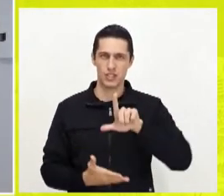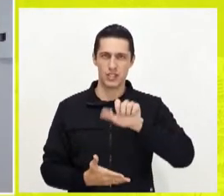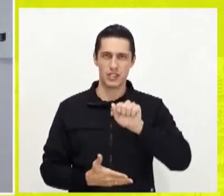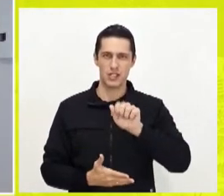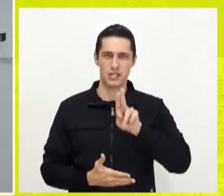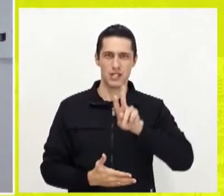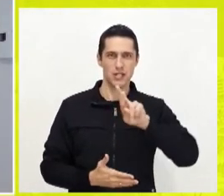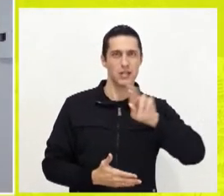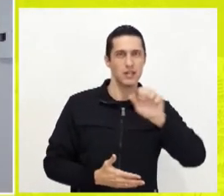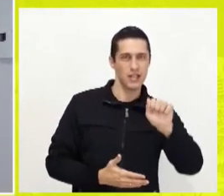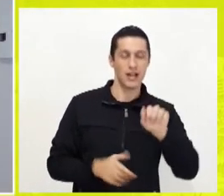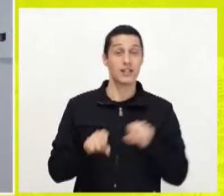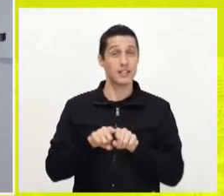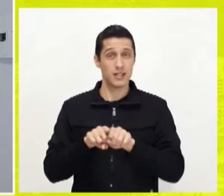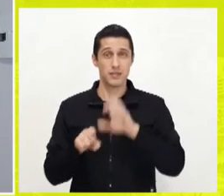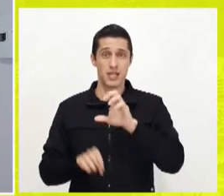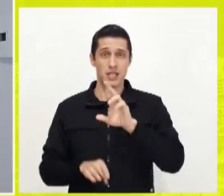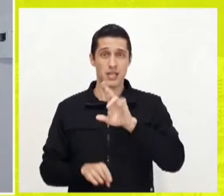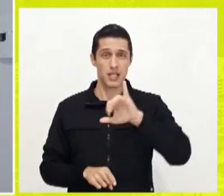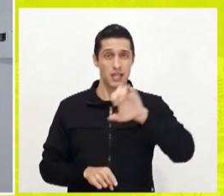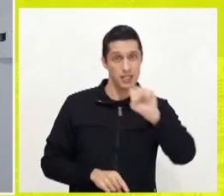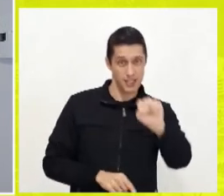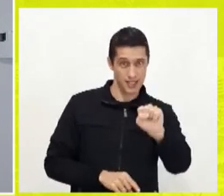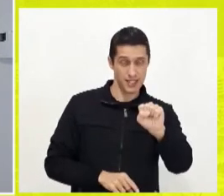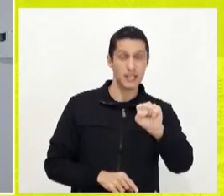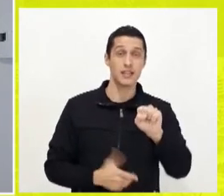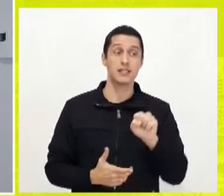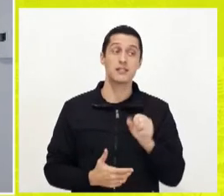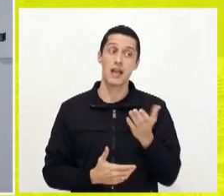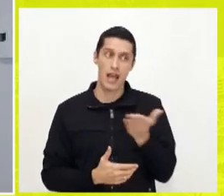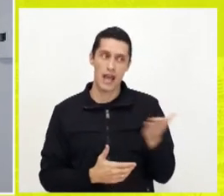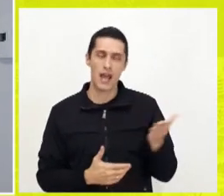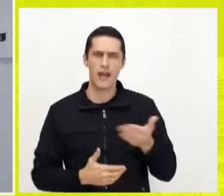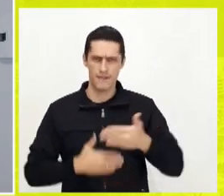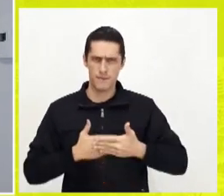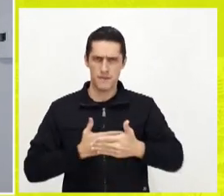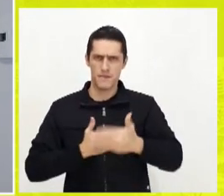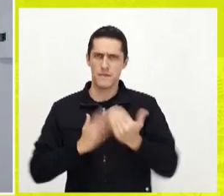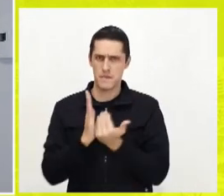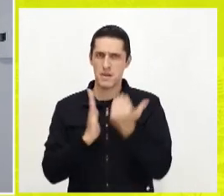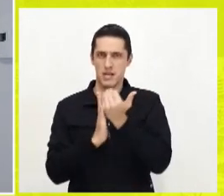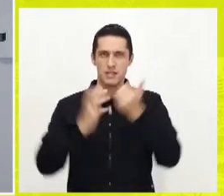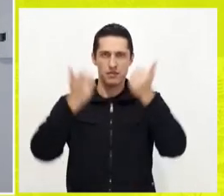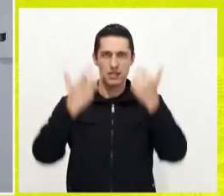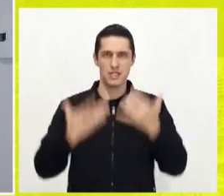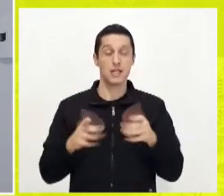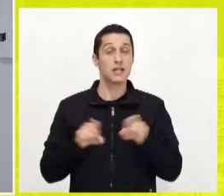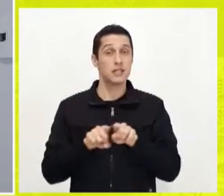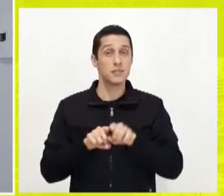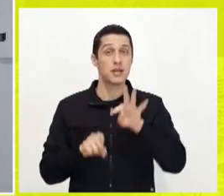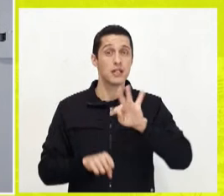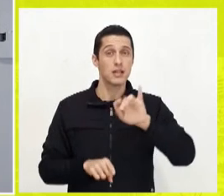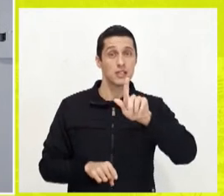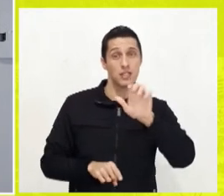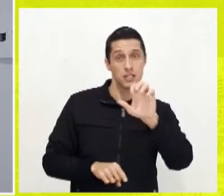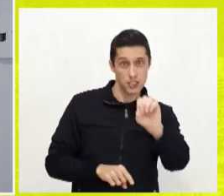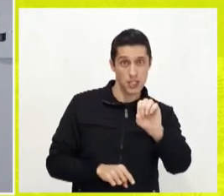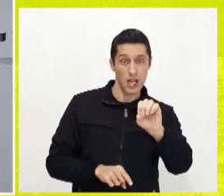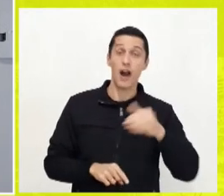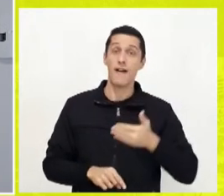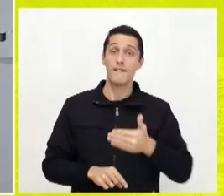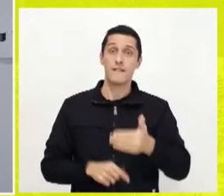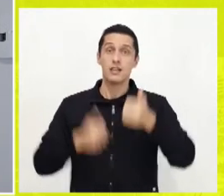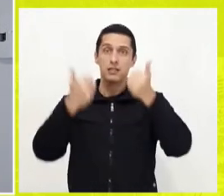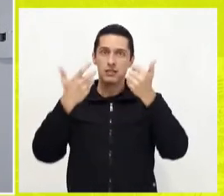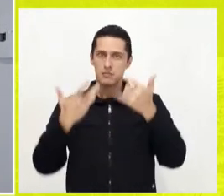start with their experience at like yeah and uh chris's chago is going to